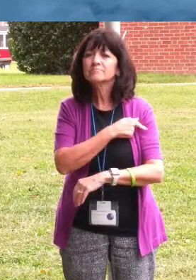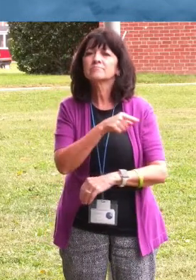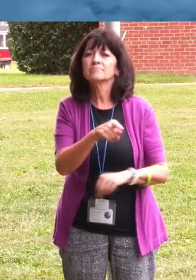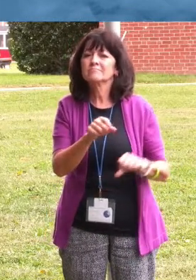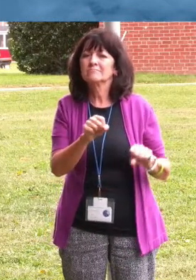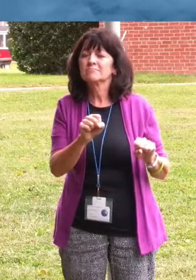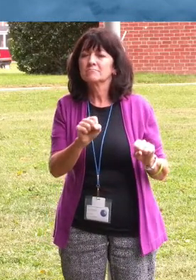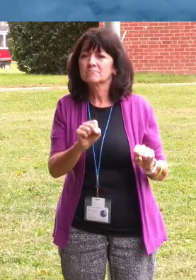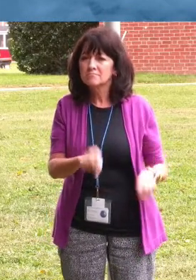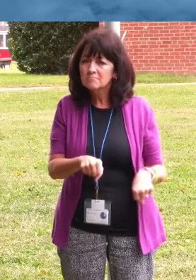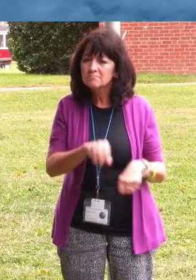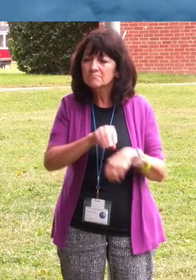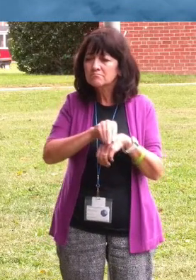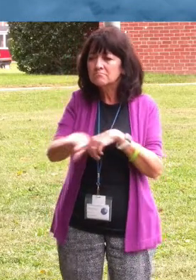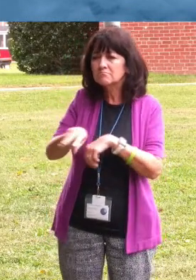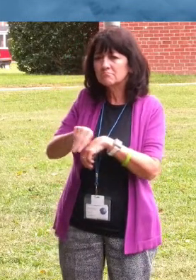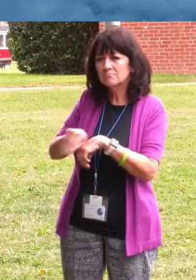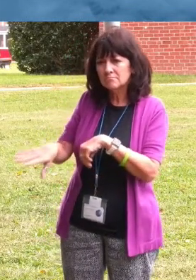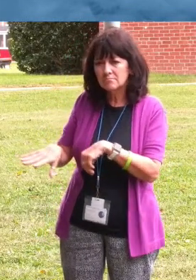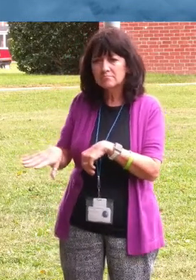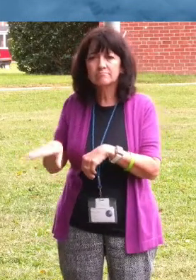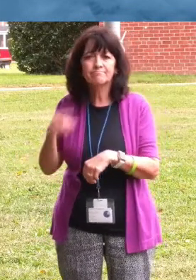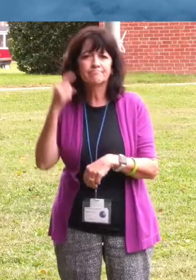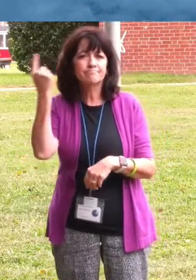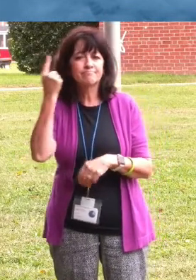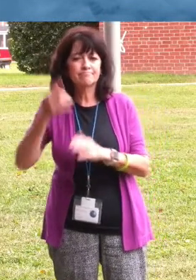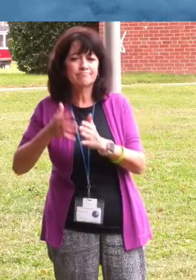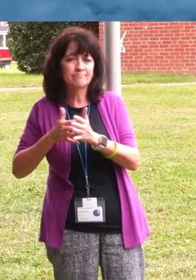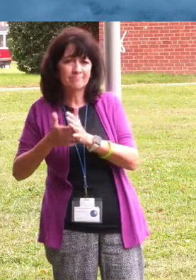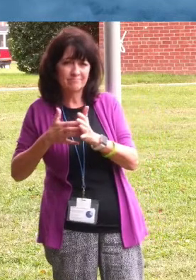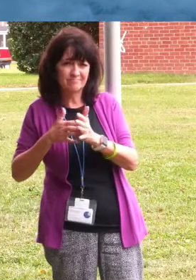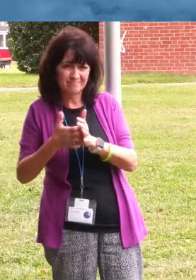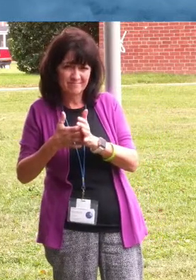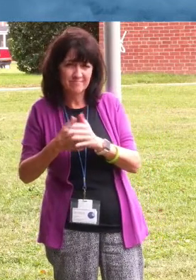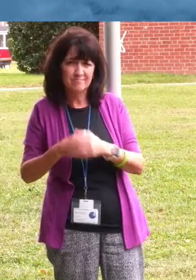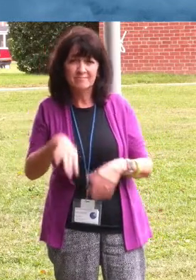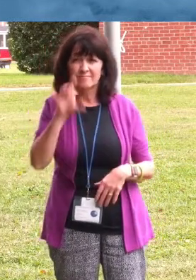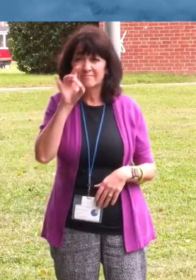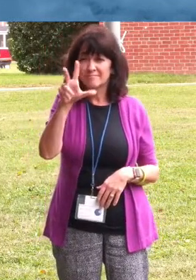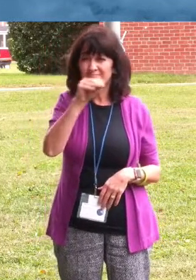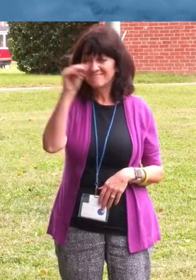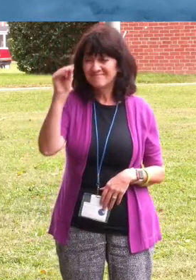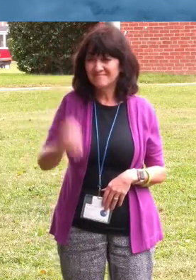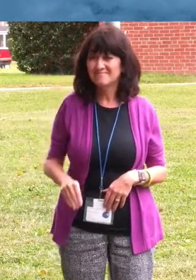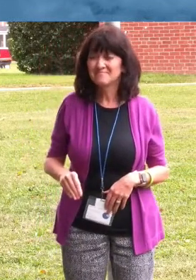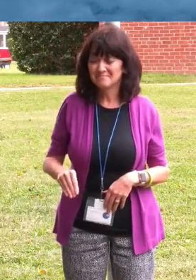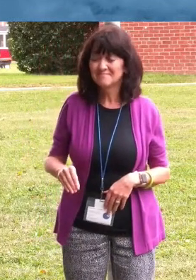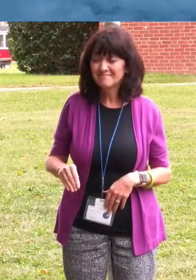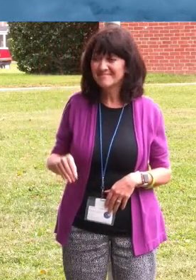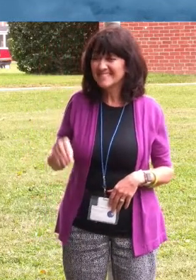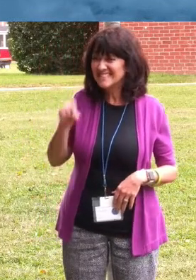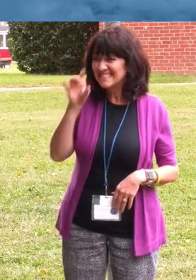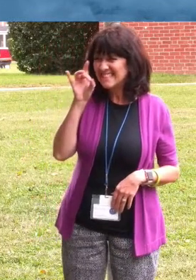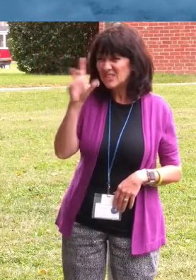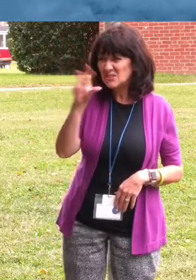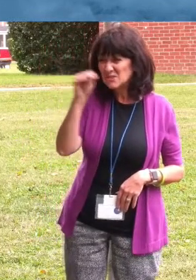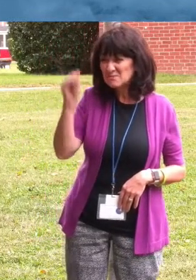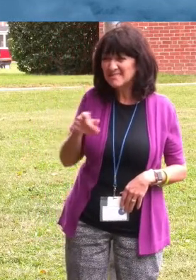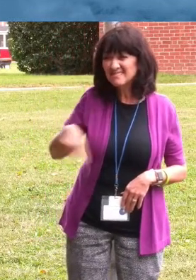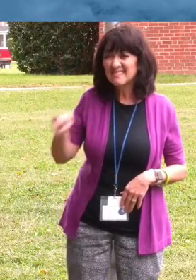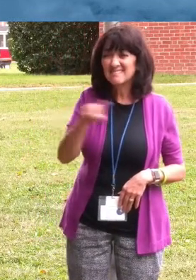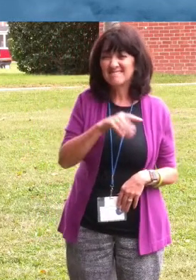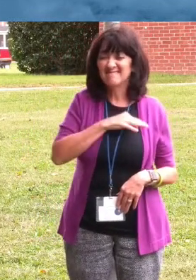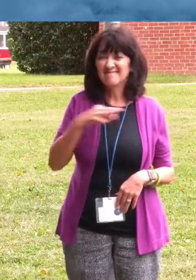been seeing this. But 94% of residents, 83% of staff. That's really incredible.